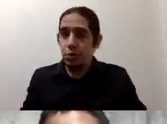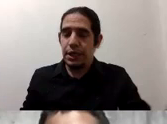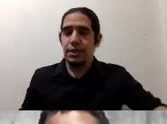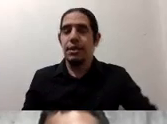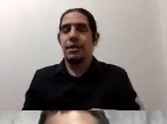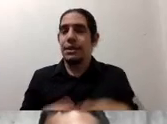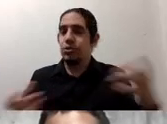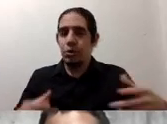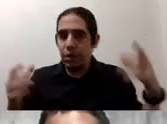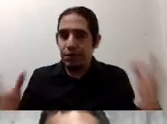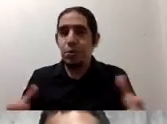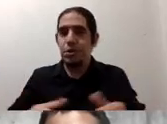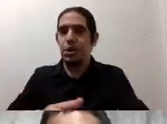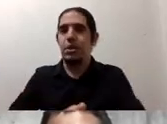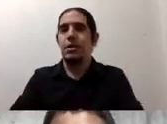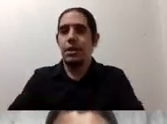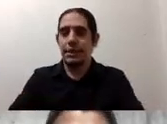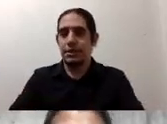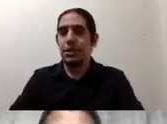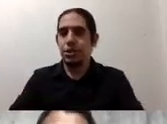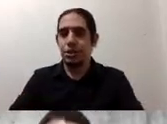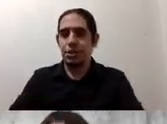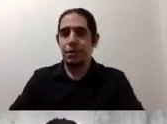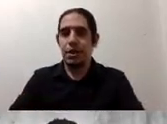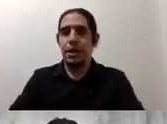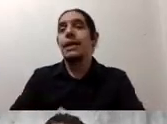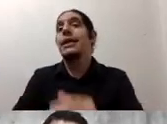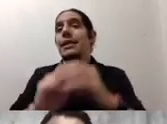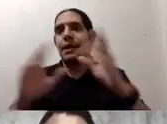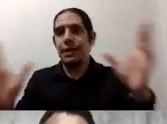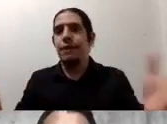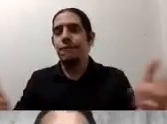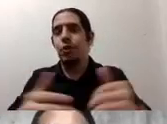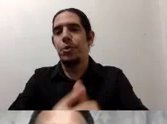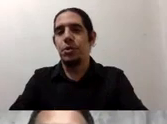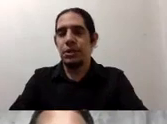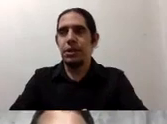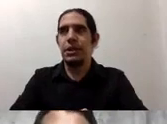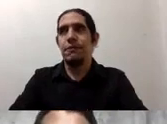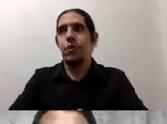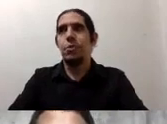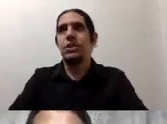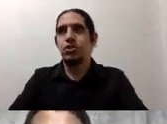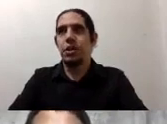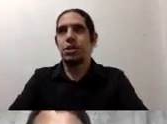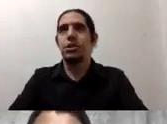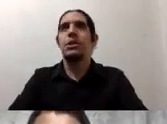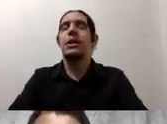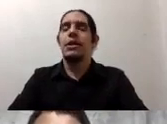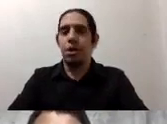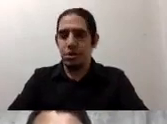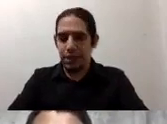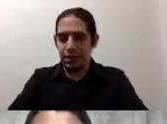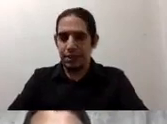all know that. That's what we focus on as teachers in a formal